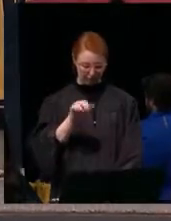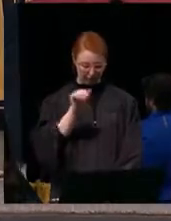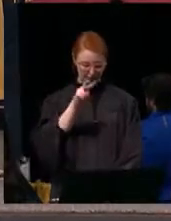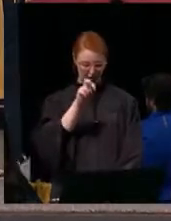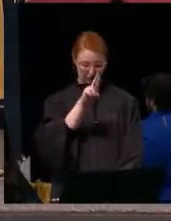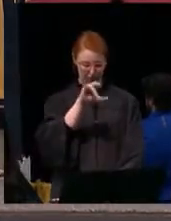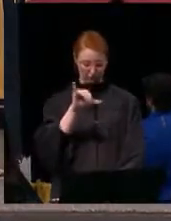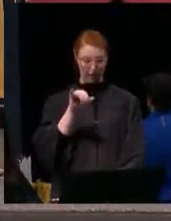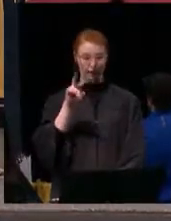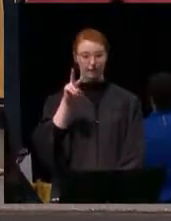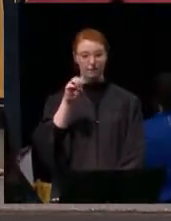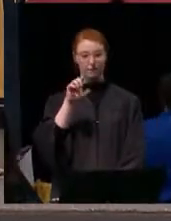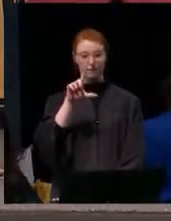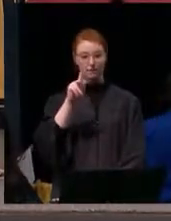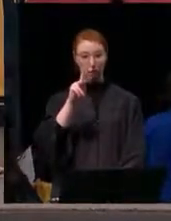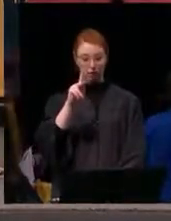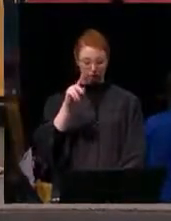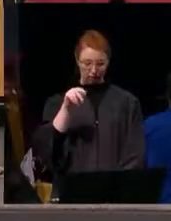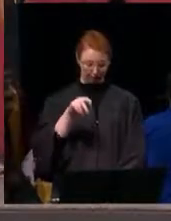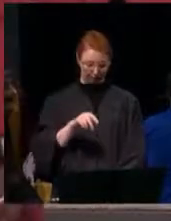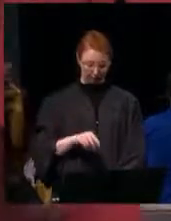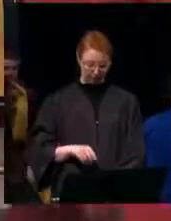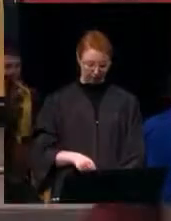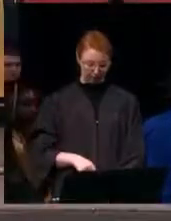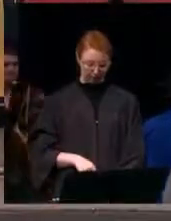Avery Volk.